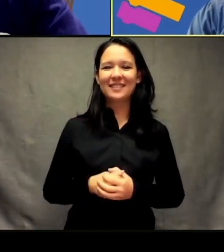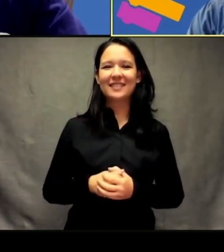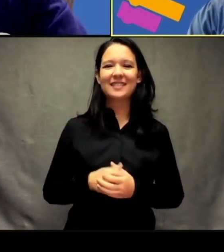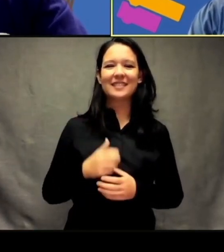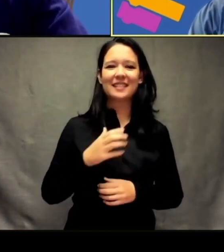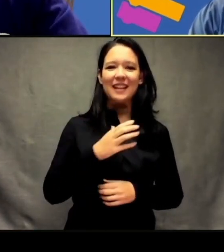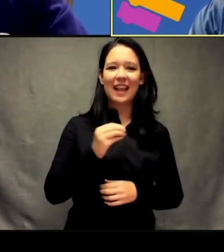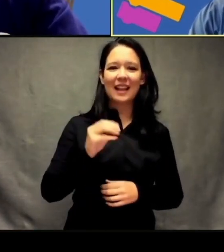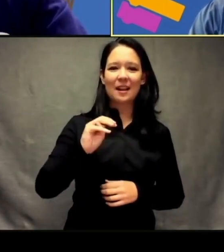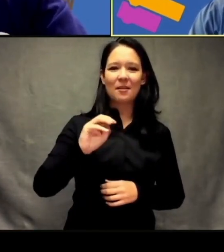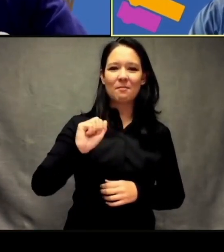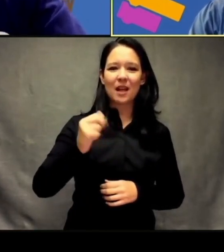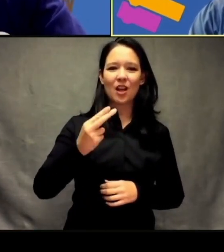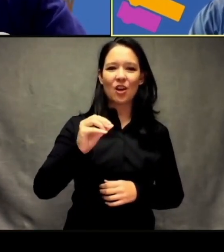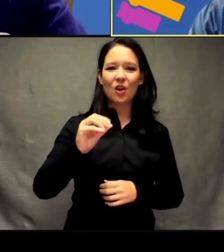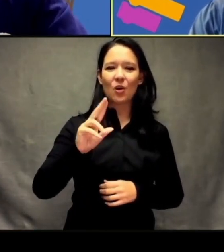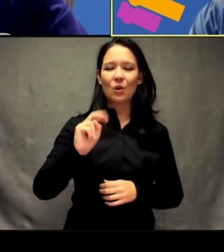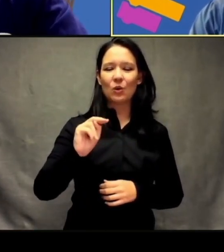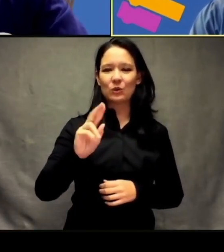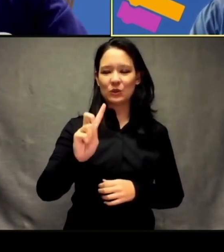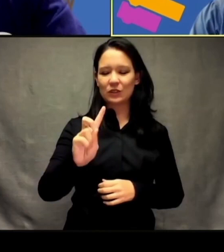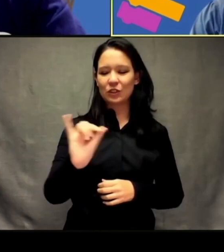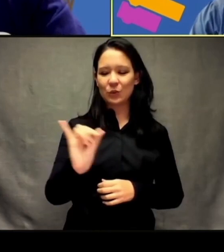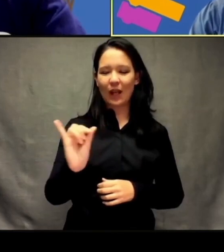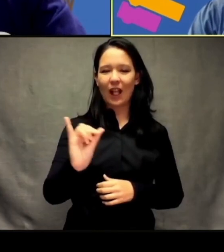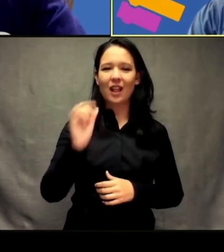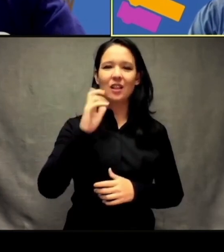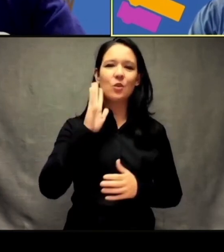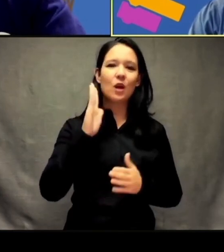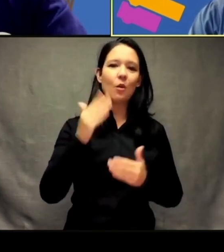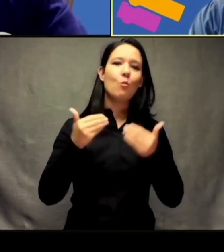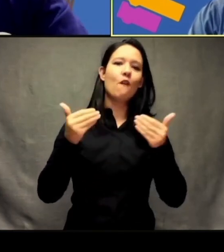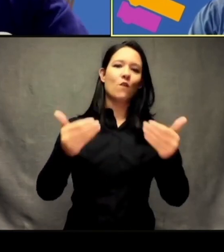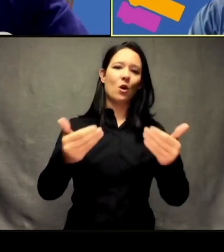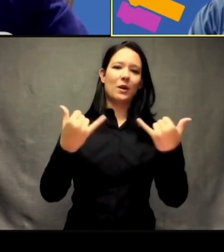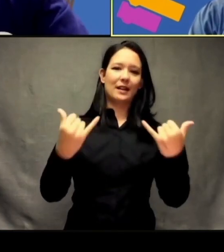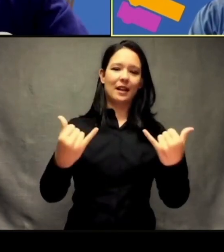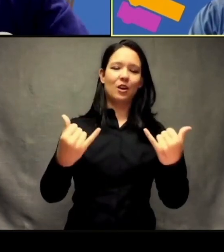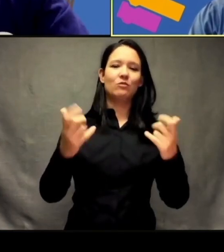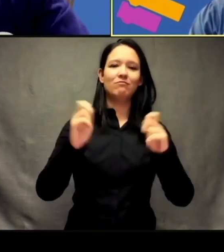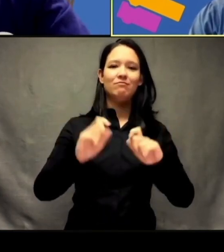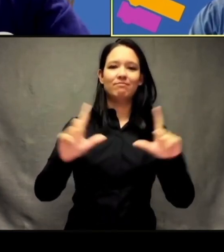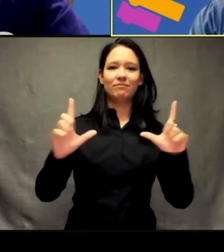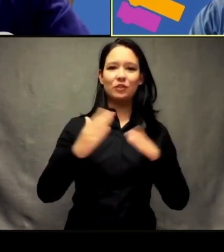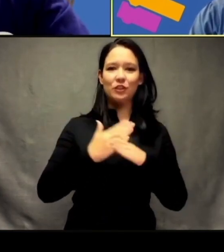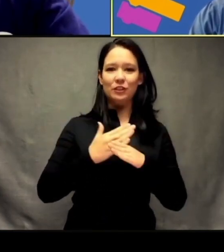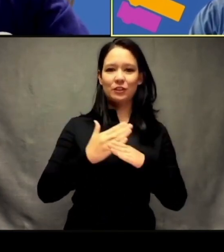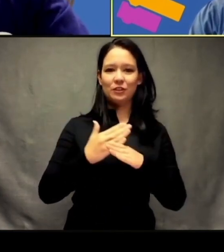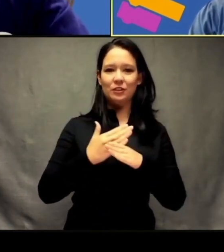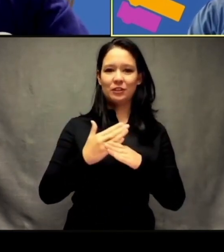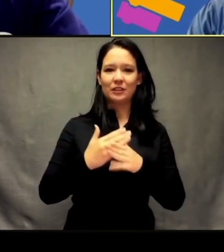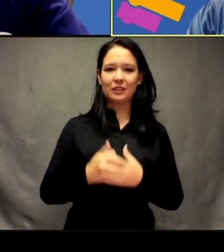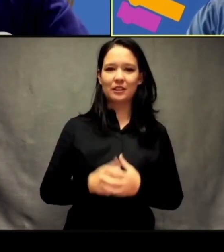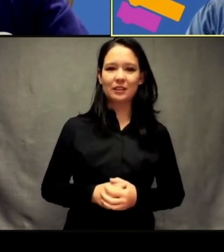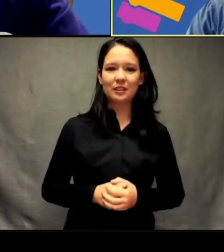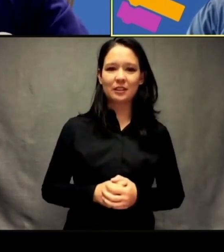Mahmoud. So we're going to get us moving a little bit forward on that. So let me share my screen.